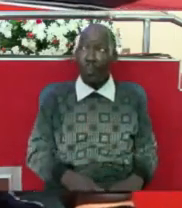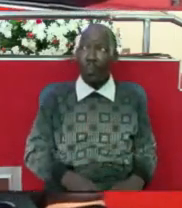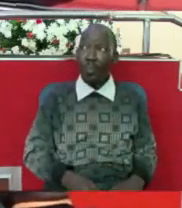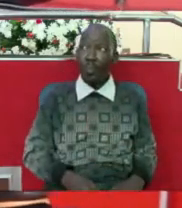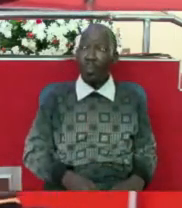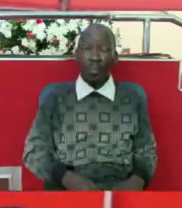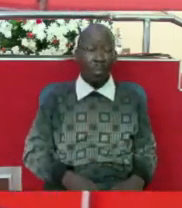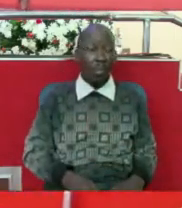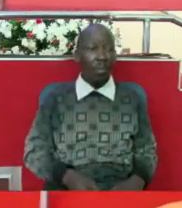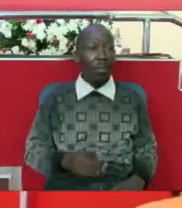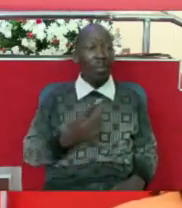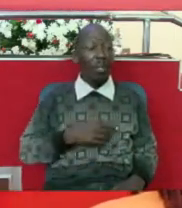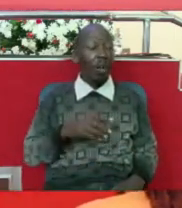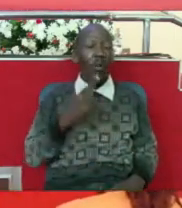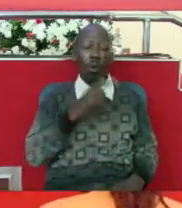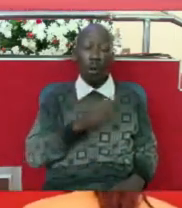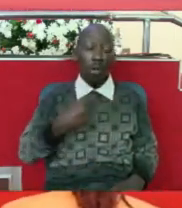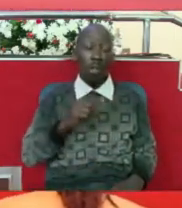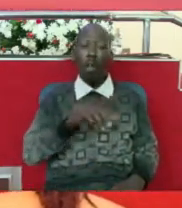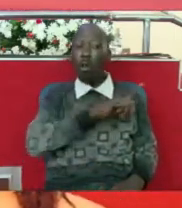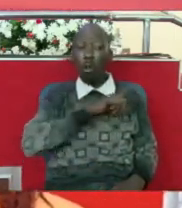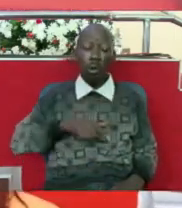Well, the Lord took him.